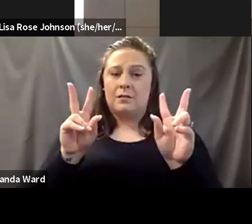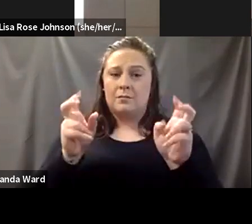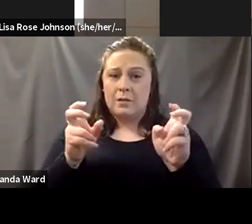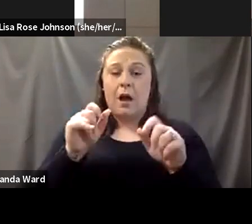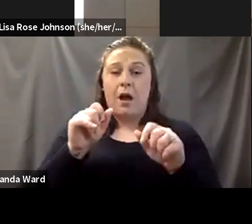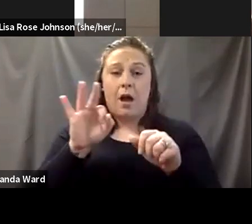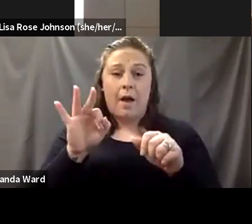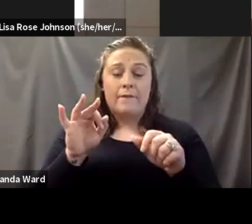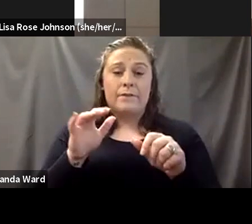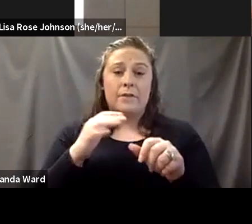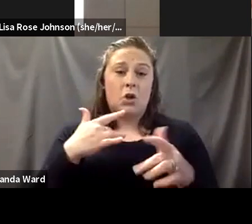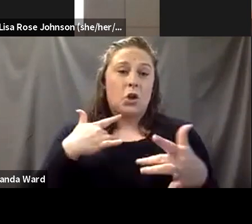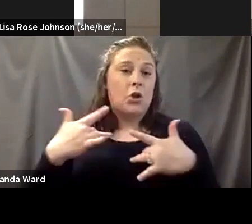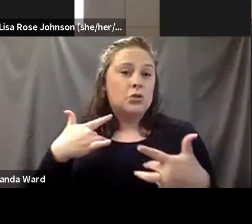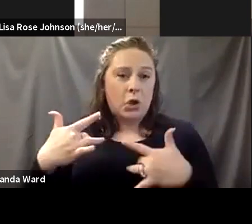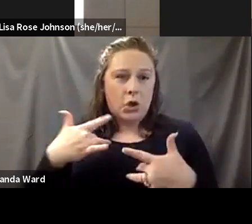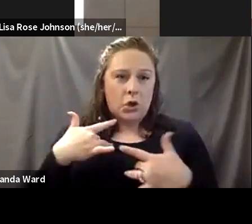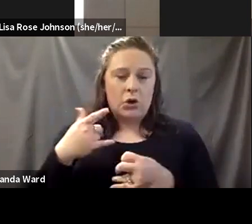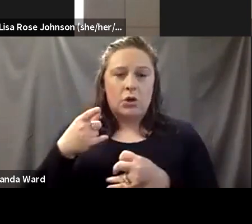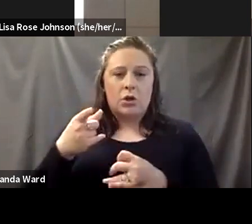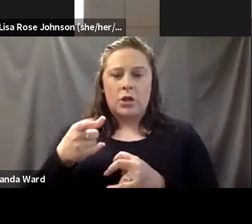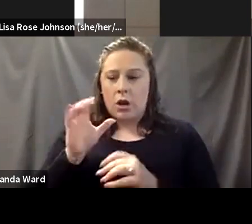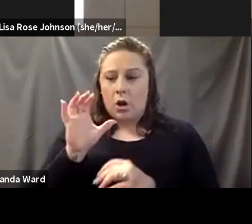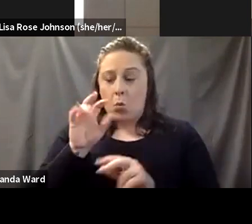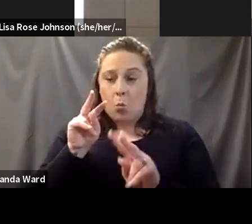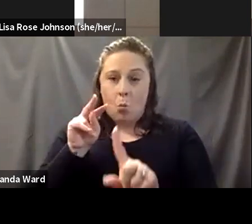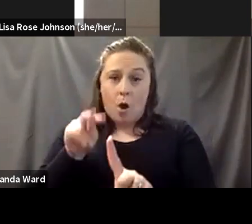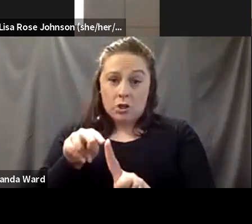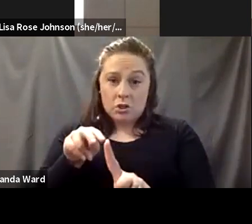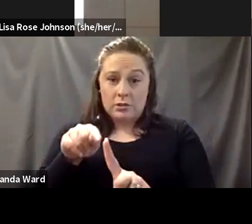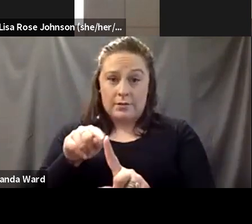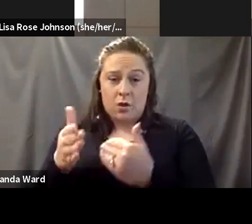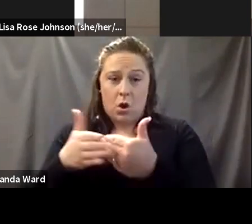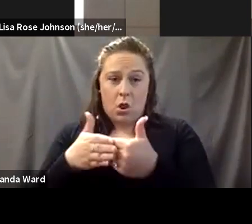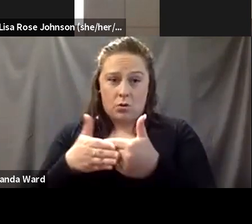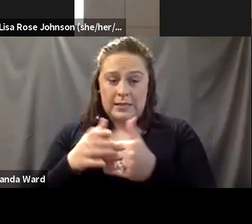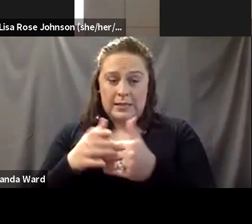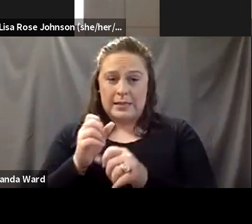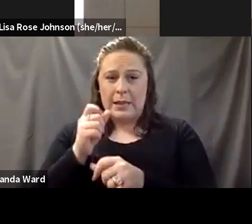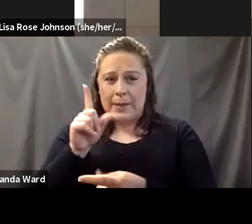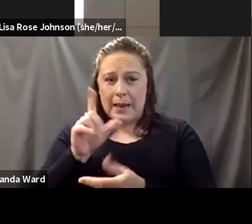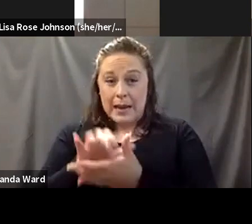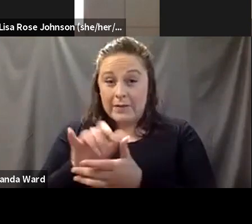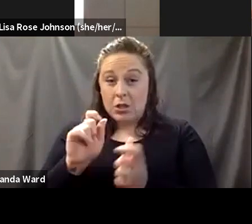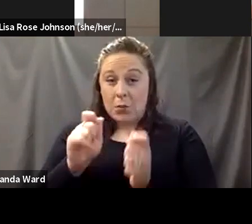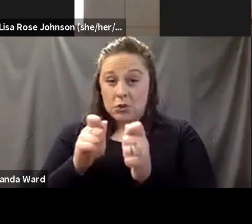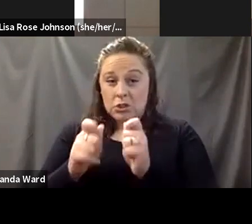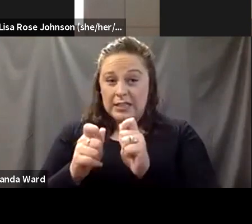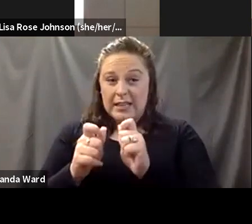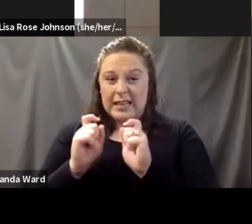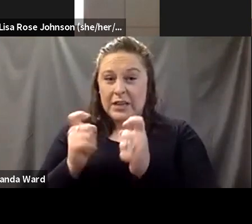other words, they're tracking them closely, and they believe that these mutations have given them some